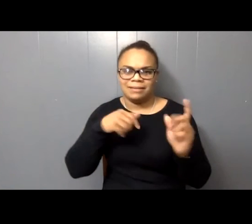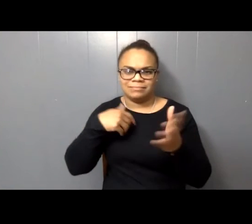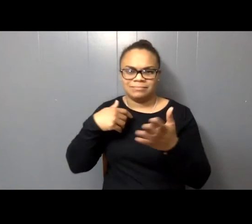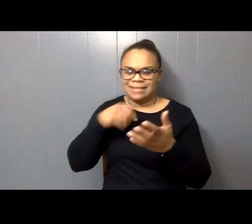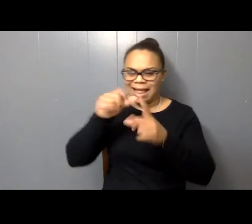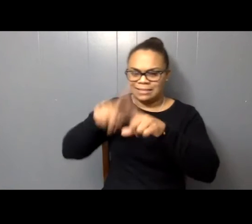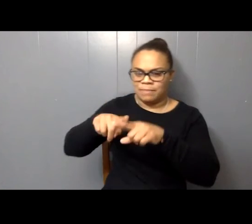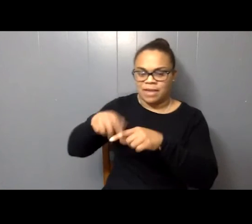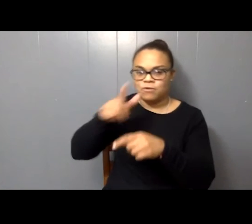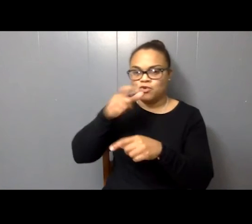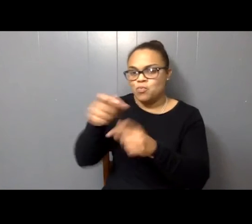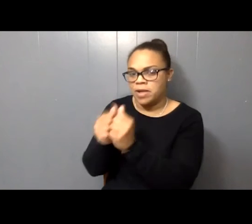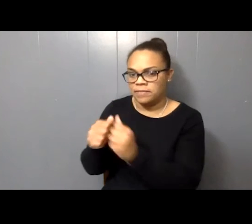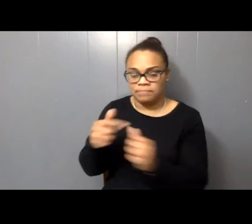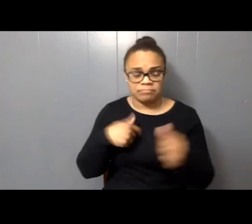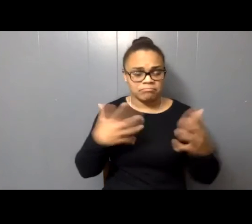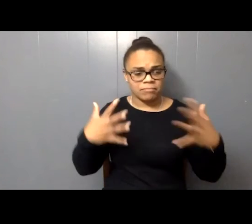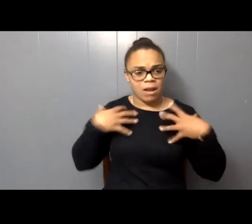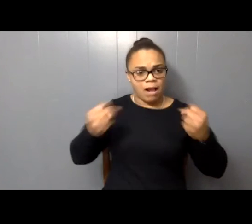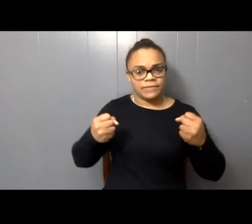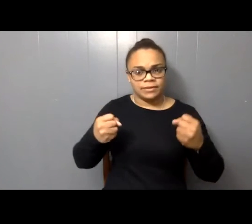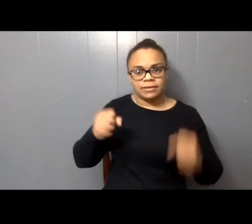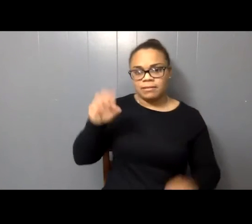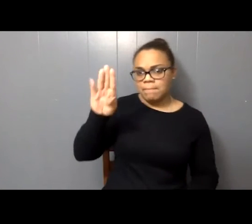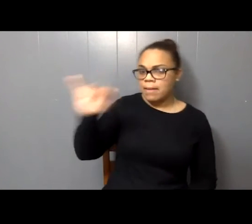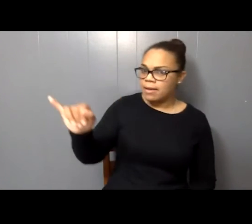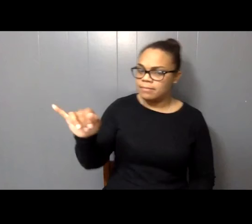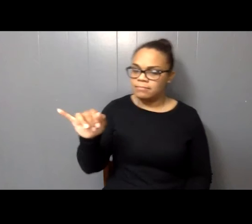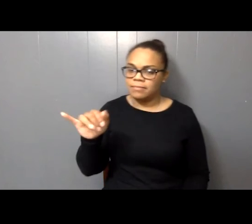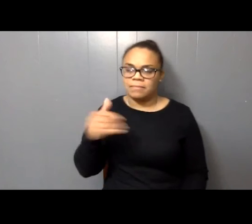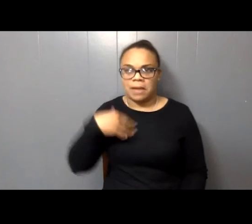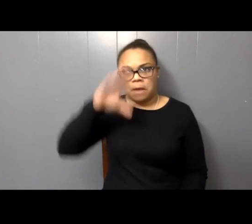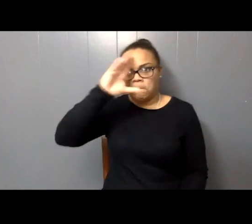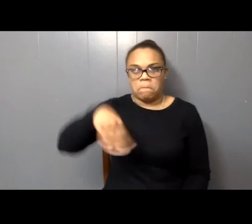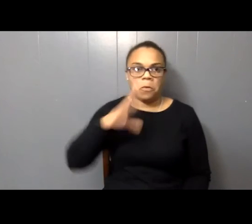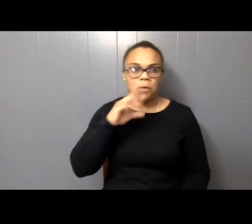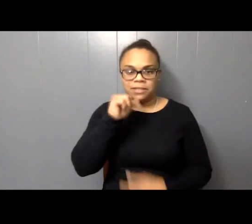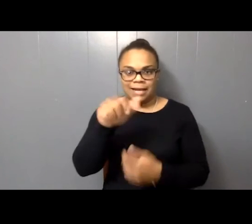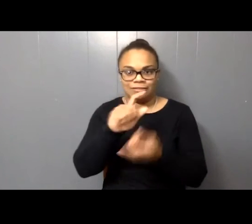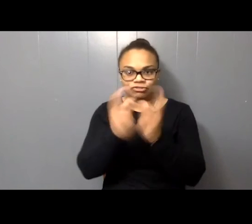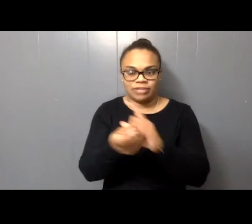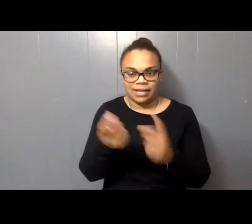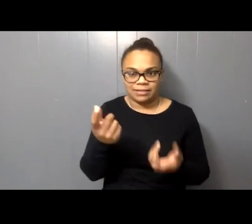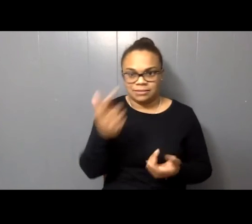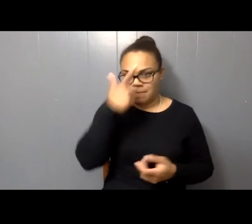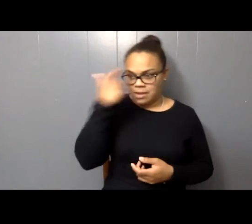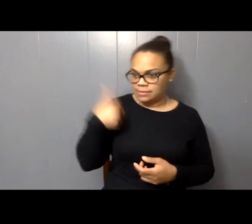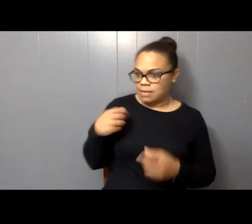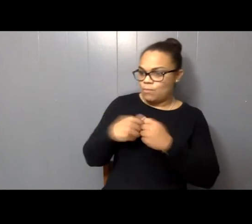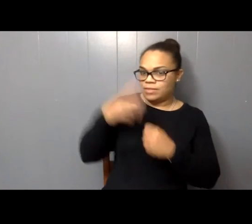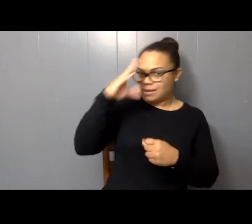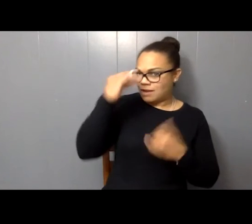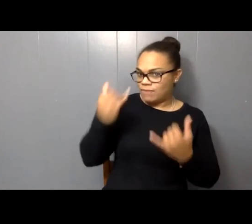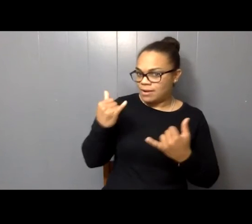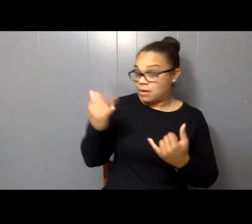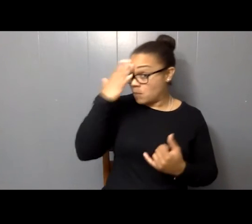and I know that that doesn't change just because I'm with a guy currently, because if we ever break up, then I know that I will still be attracted